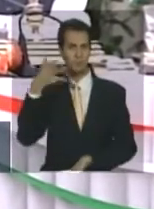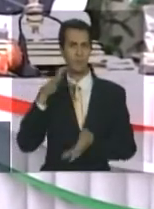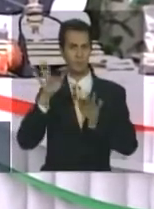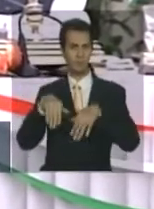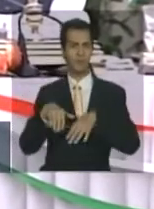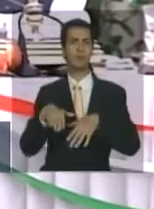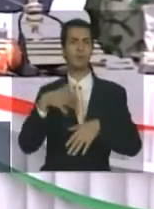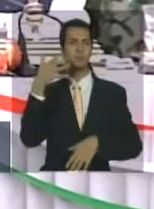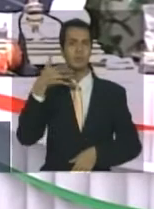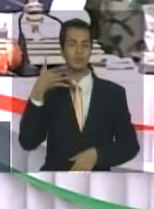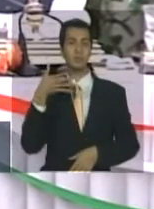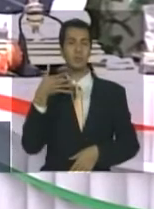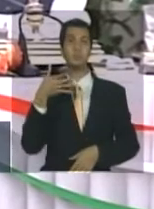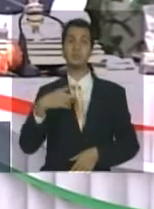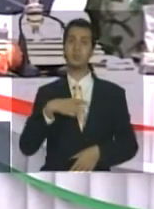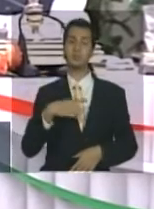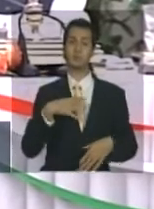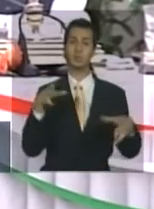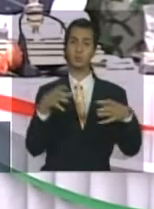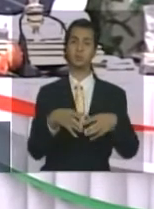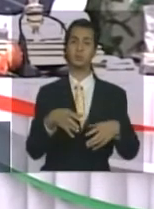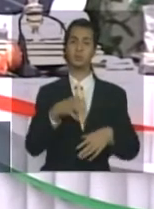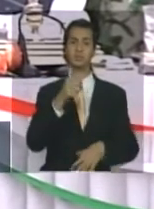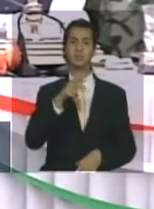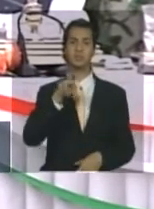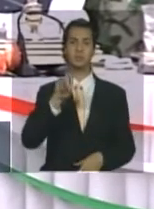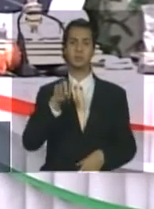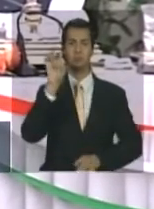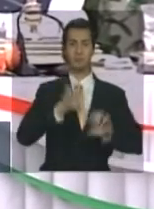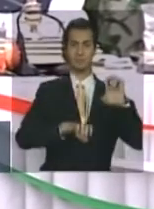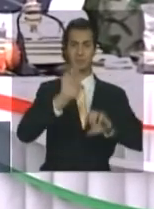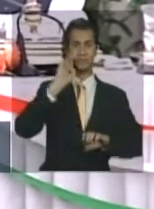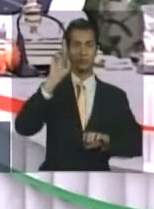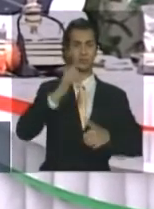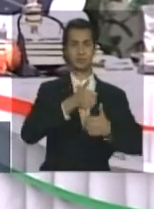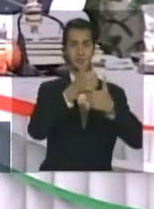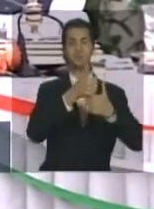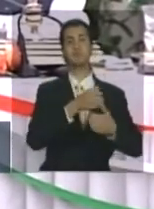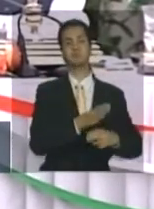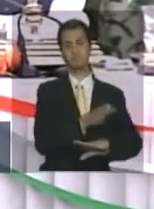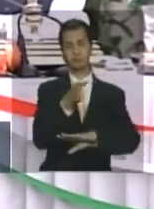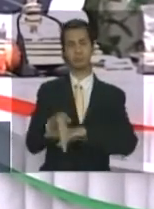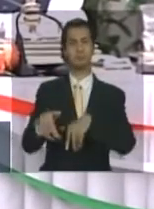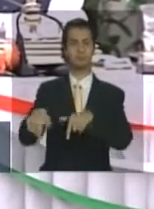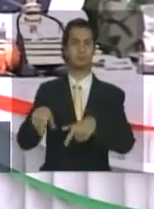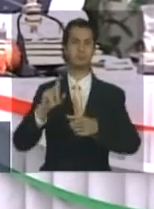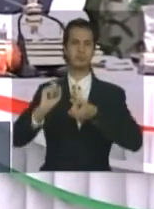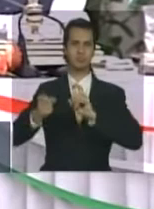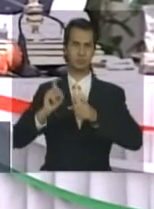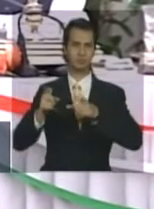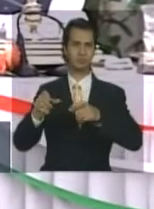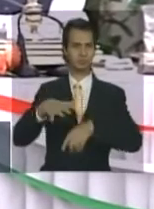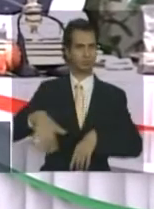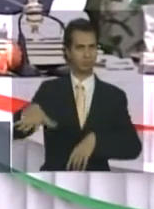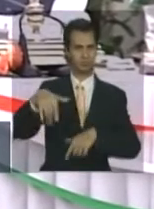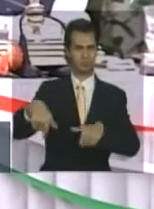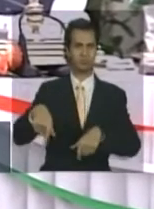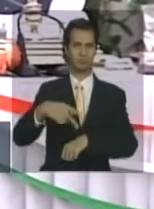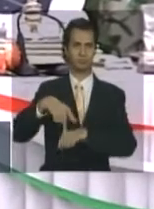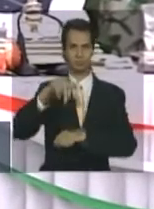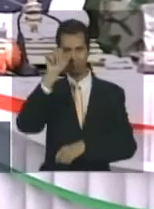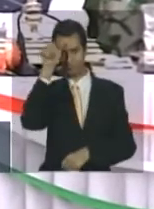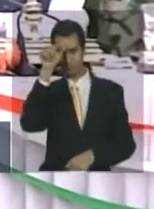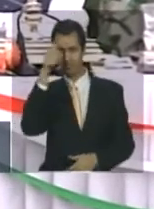empresários brasileiros. The Business Forum will be formally closed. I will be formally closing the Business Forum in a few more minutes, and